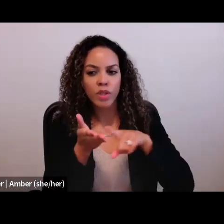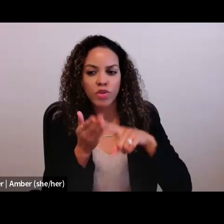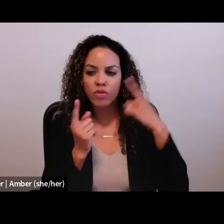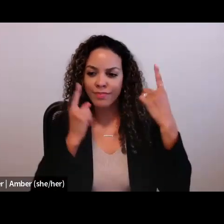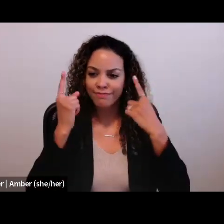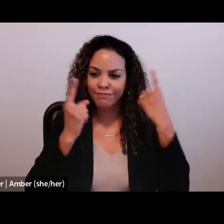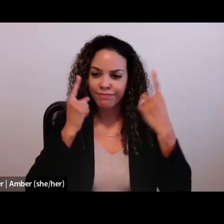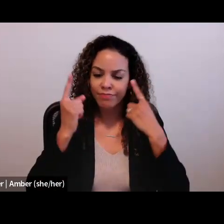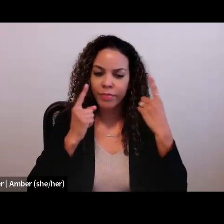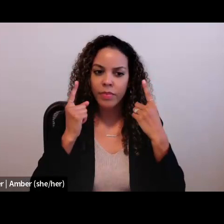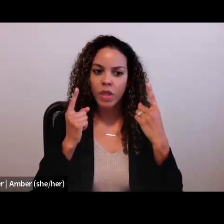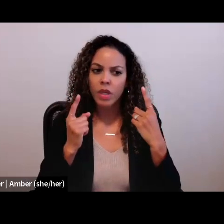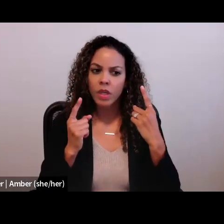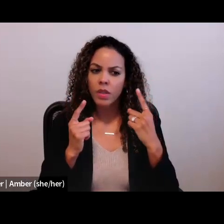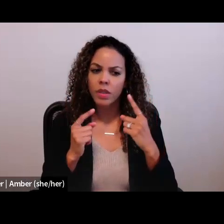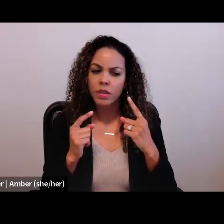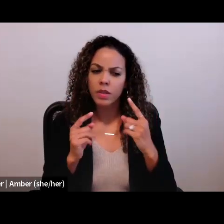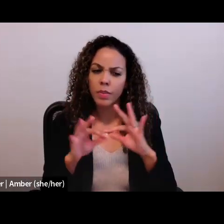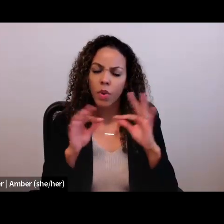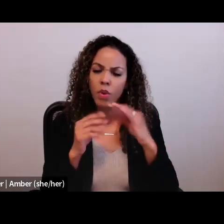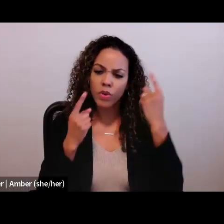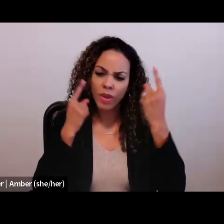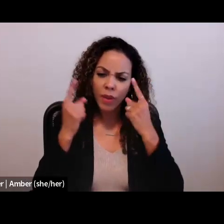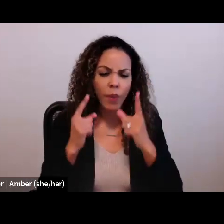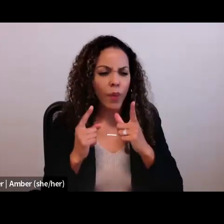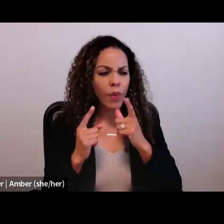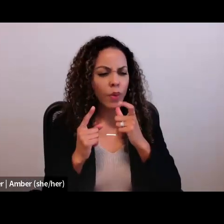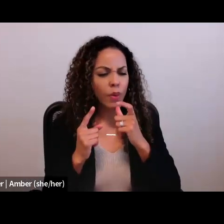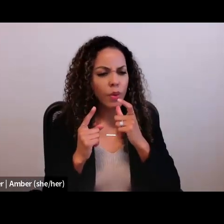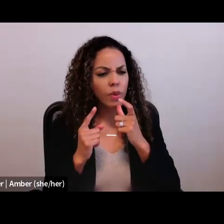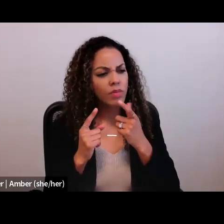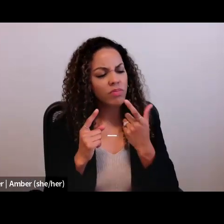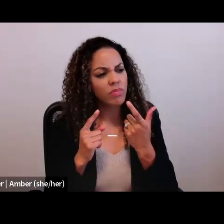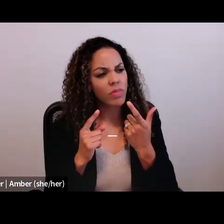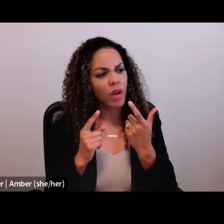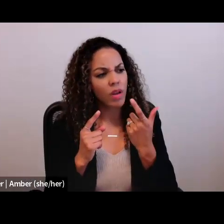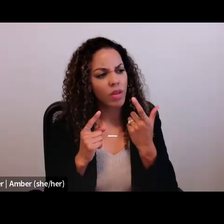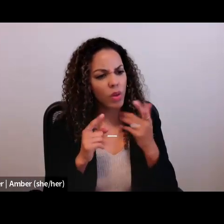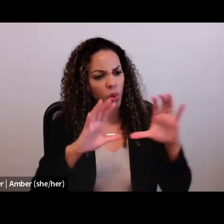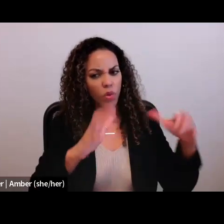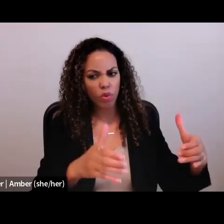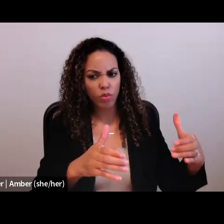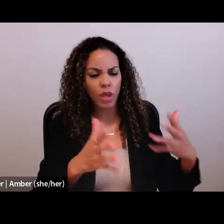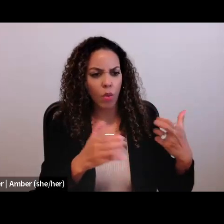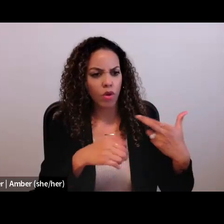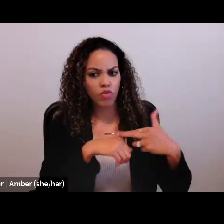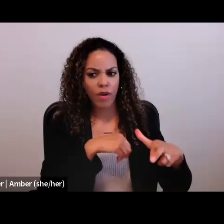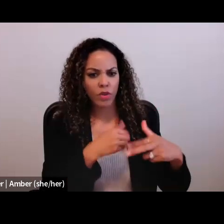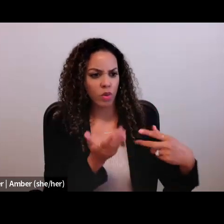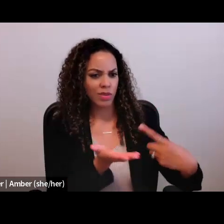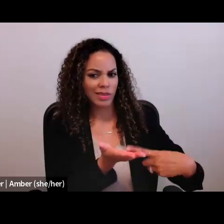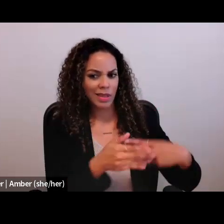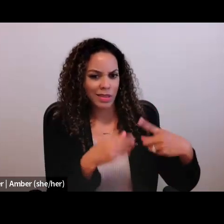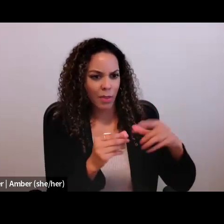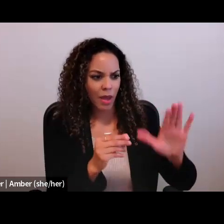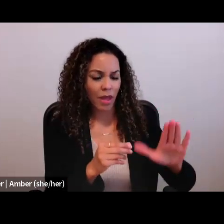mindful about who are your reference groups. Do you have to have one? I did this a lot in my research, especially when I